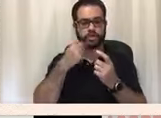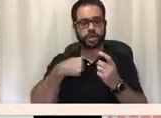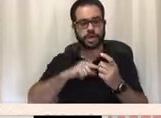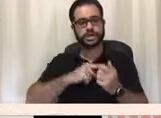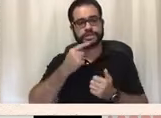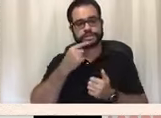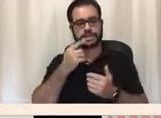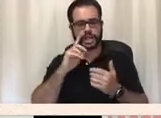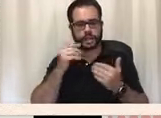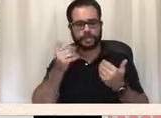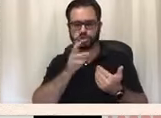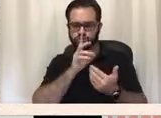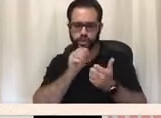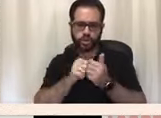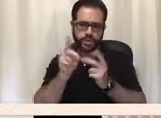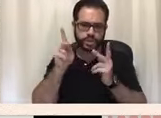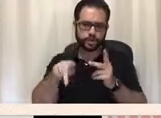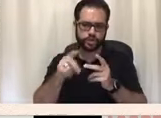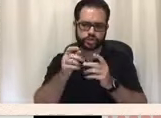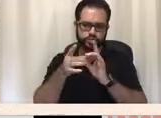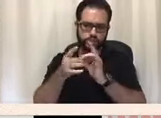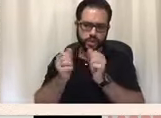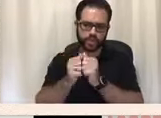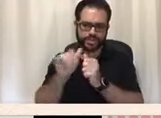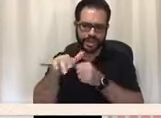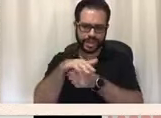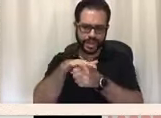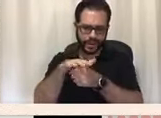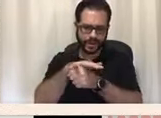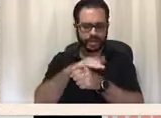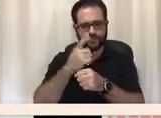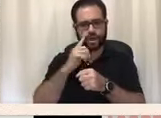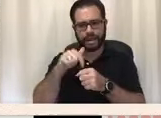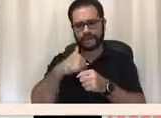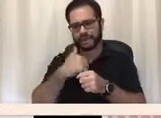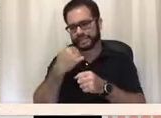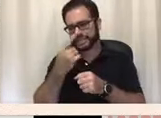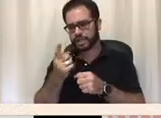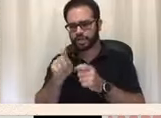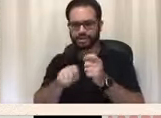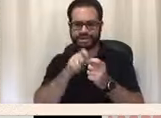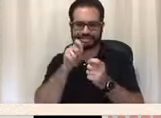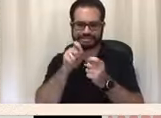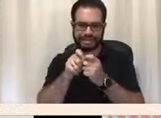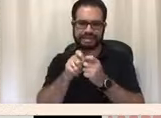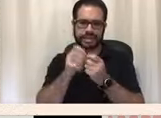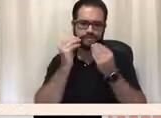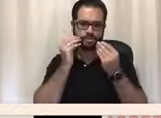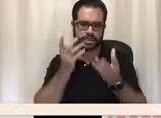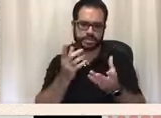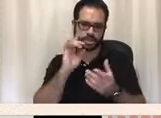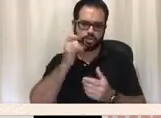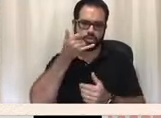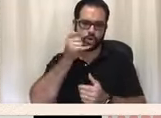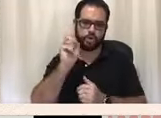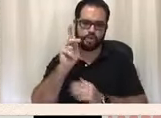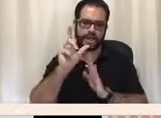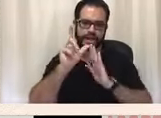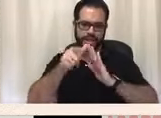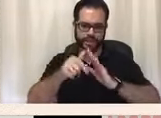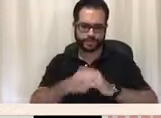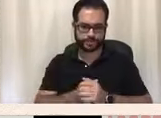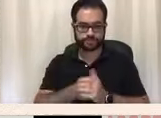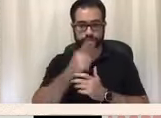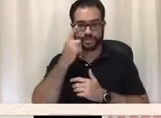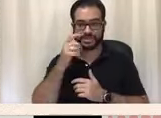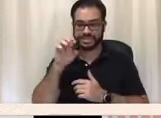the person over that content area so that I can give you accurate, up-to-date information and call you back. Because ESE is so